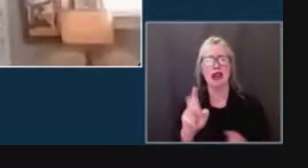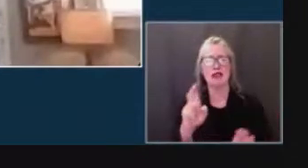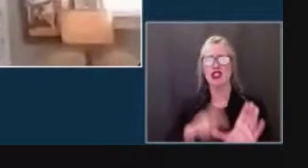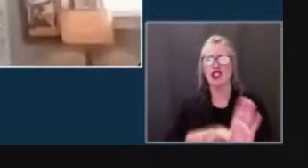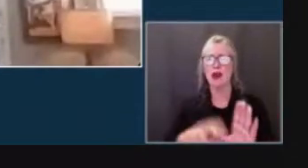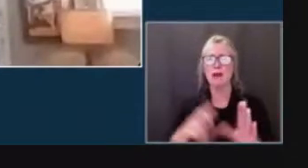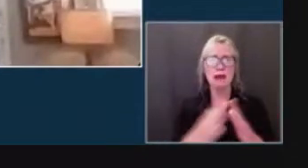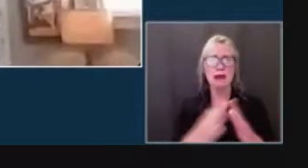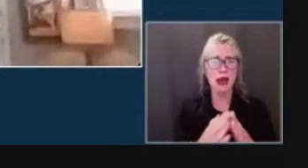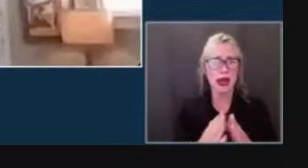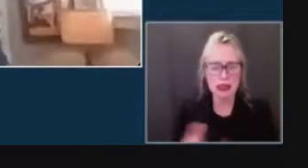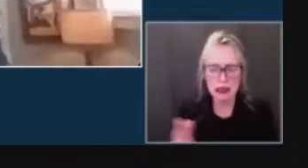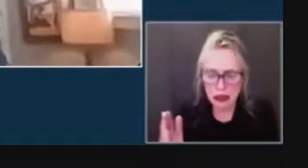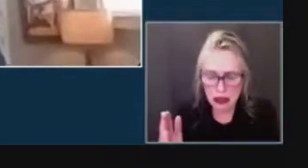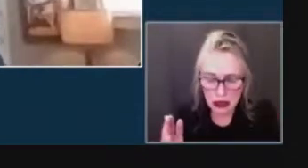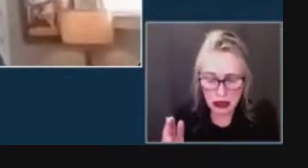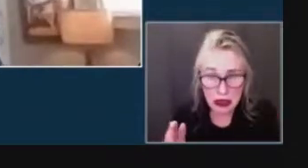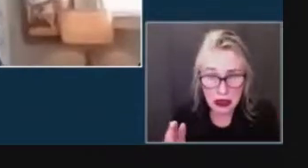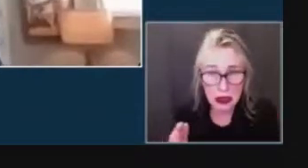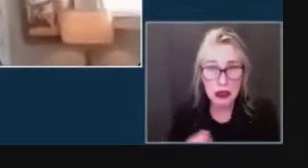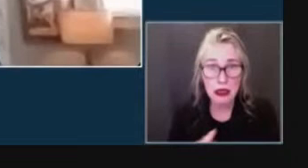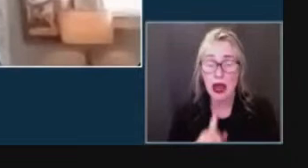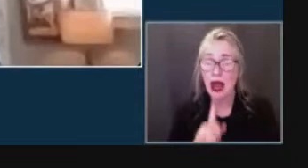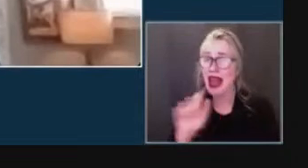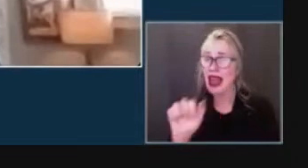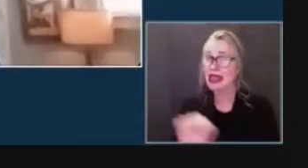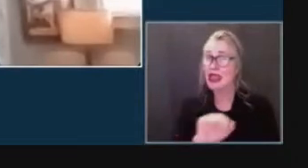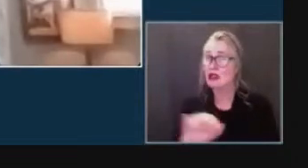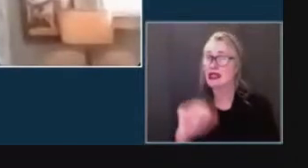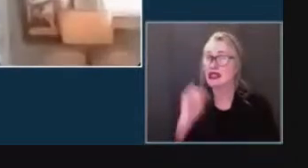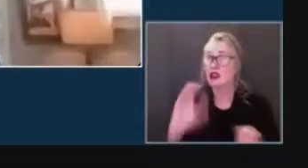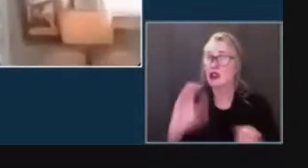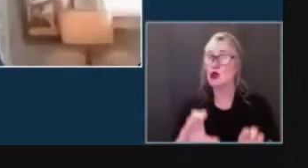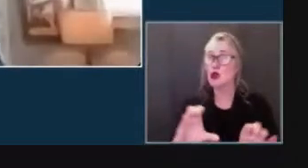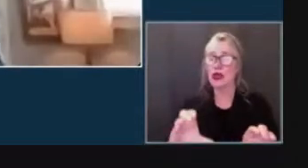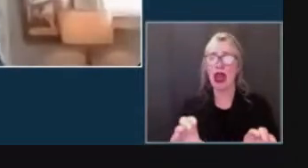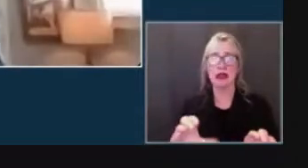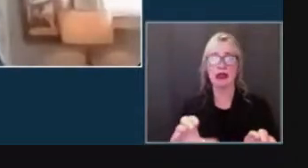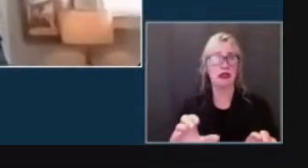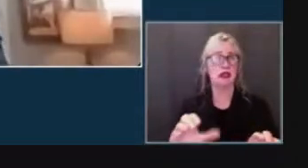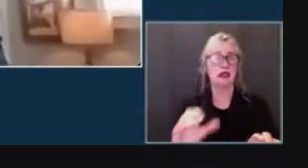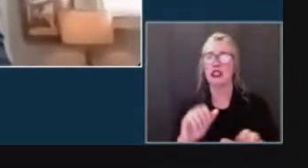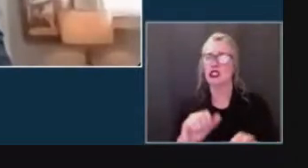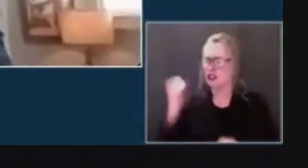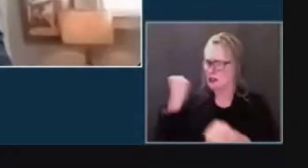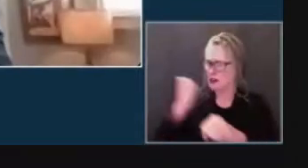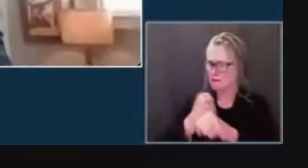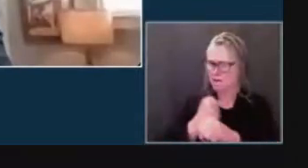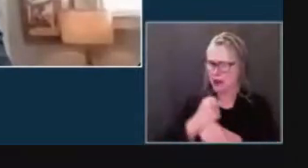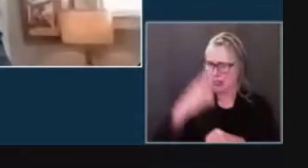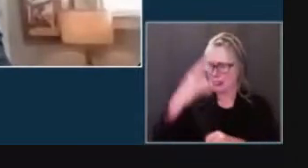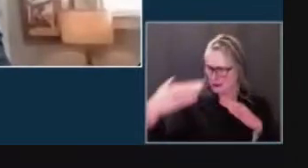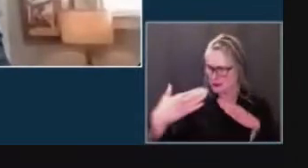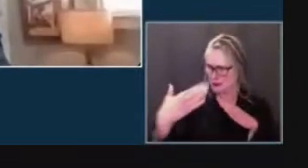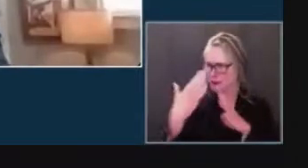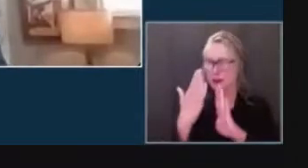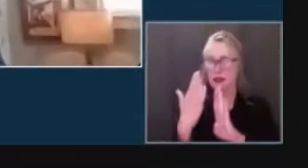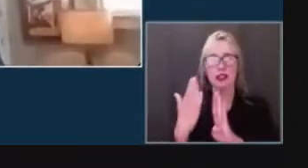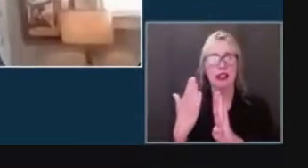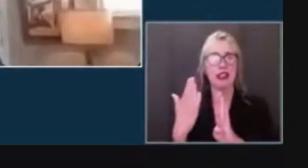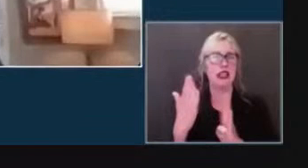a job killer. I guarantee if you do that after the next term, you'll be finding them claiming that nonsense anymore.